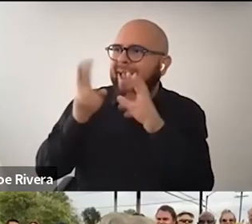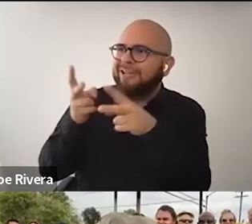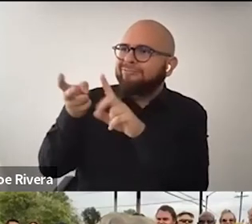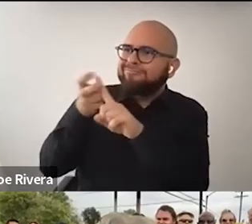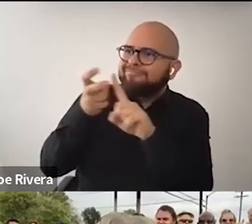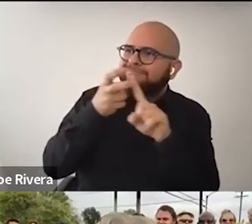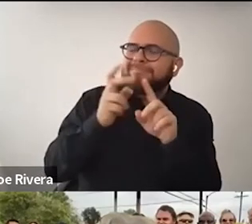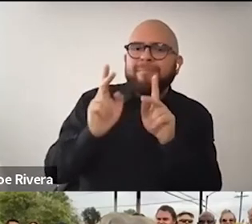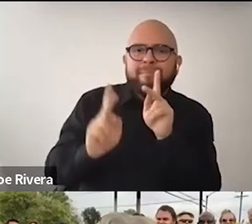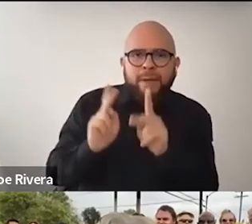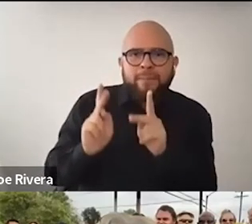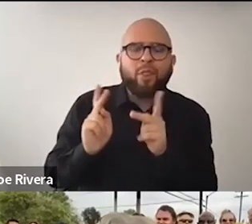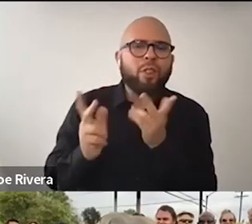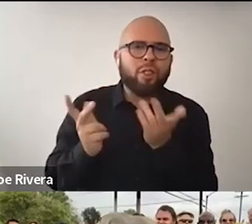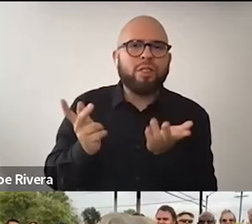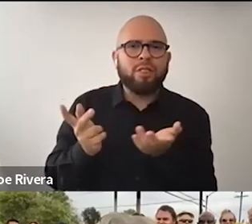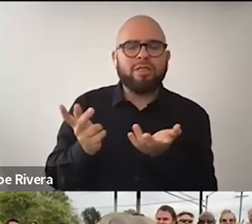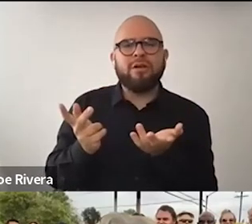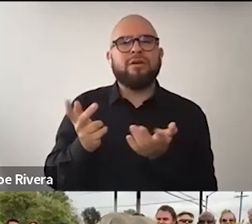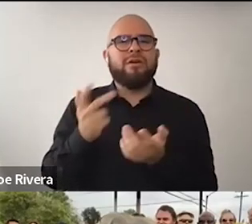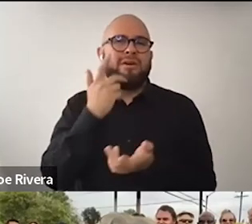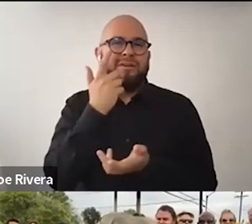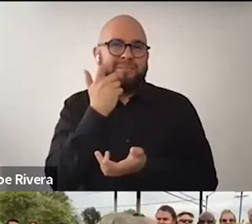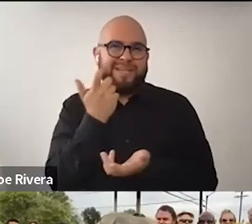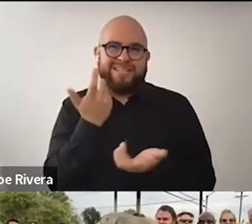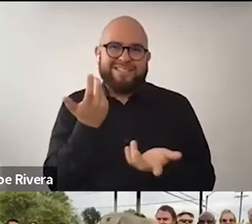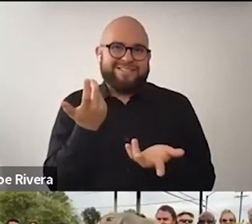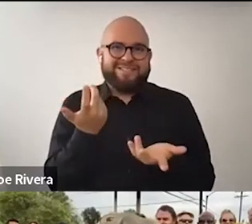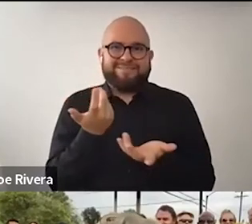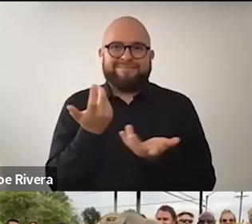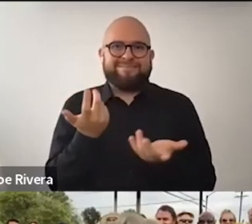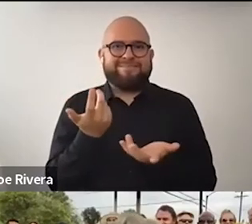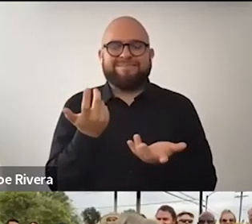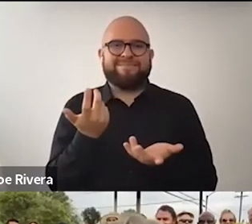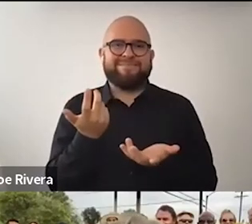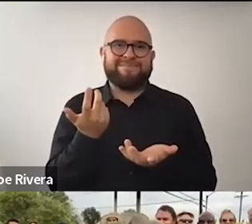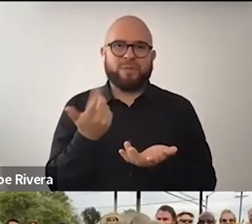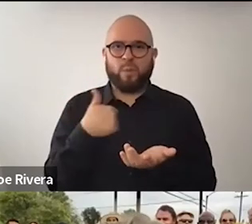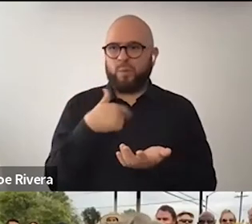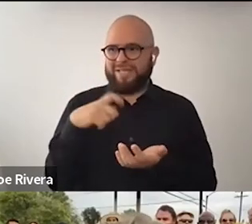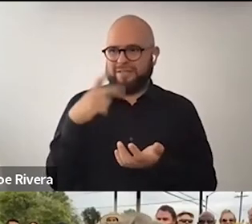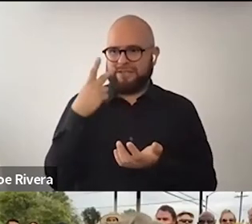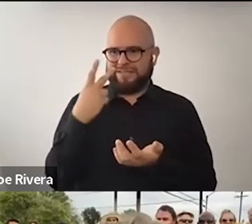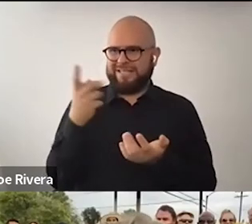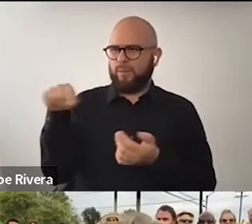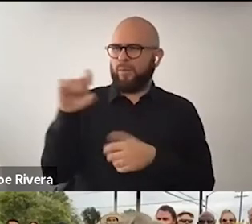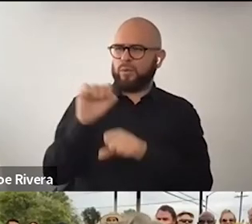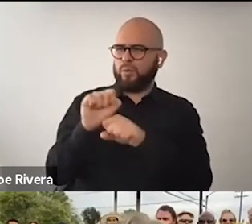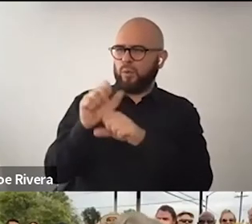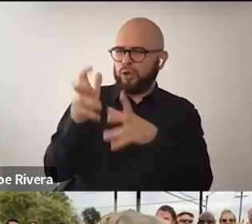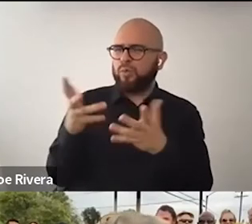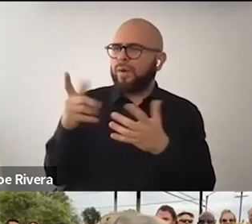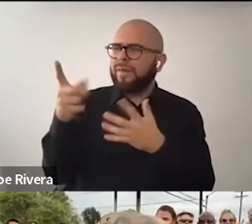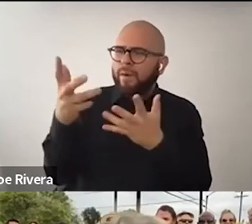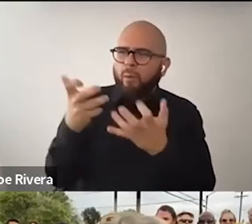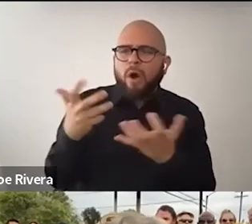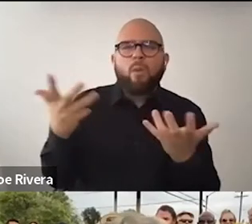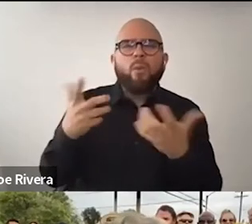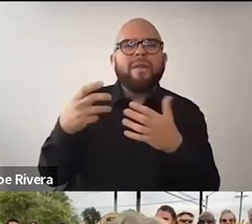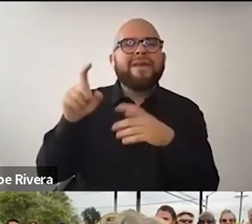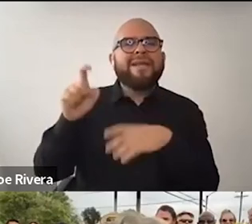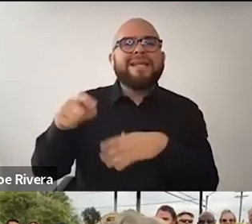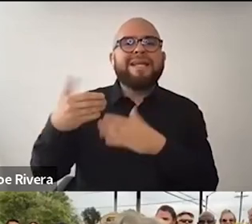elements of the workplace that people, you know, that the workers want and need are going to take that continued effort and work. Amy,